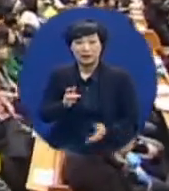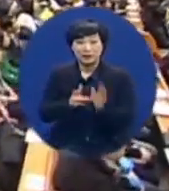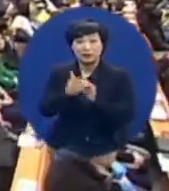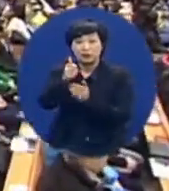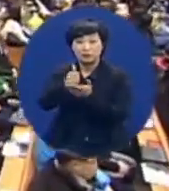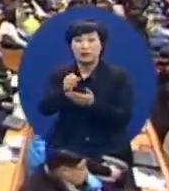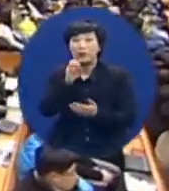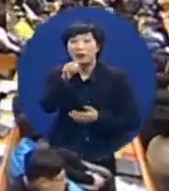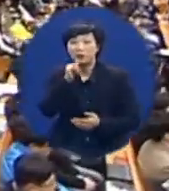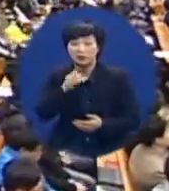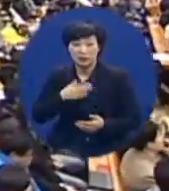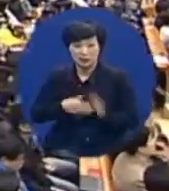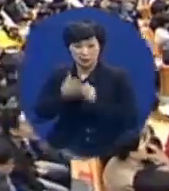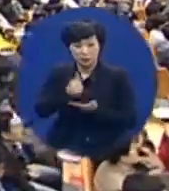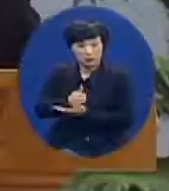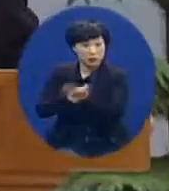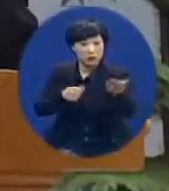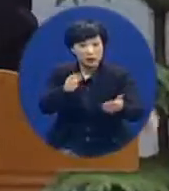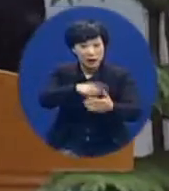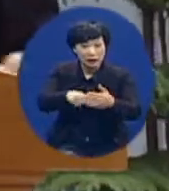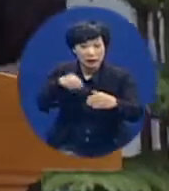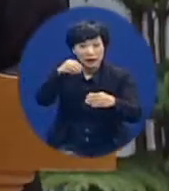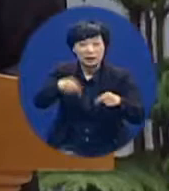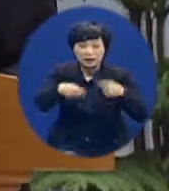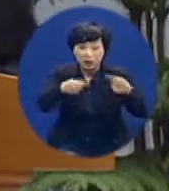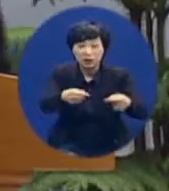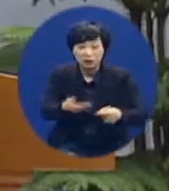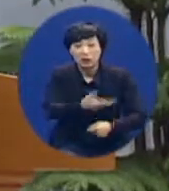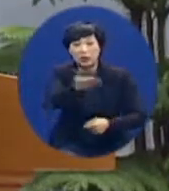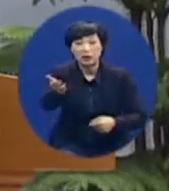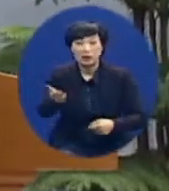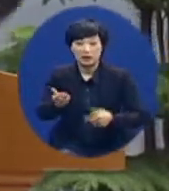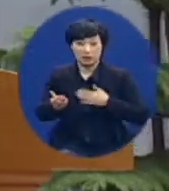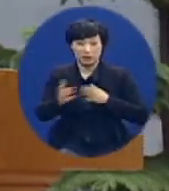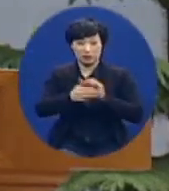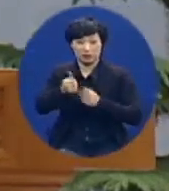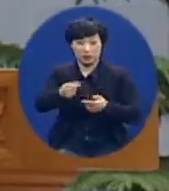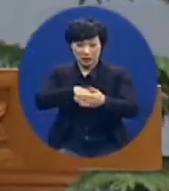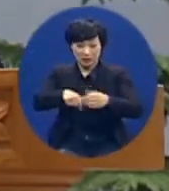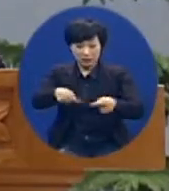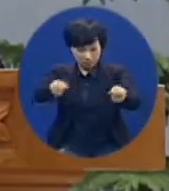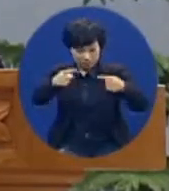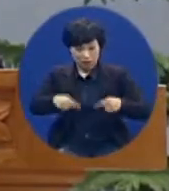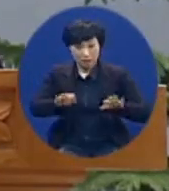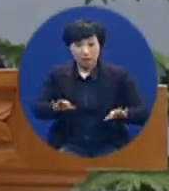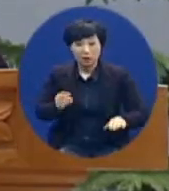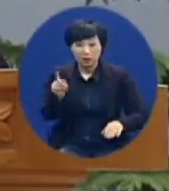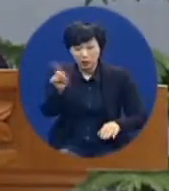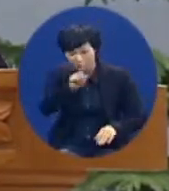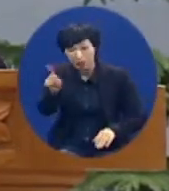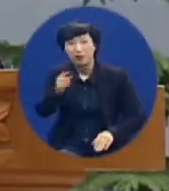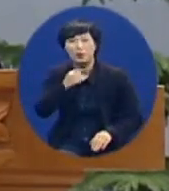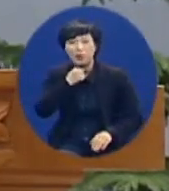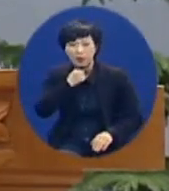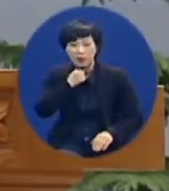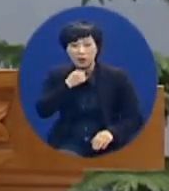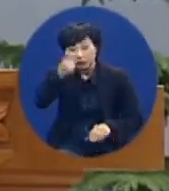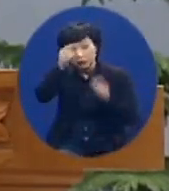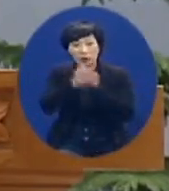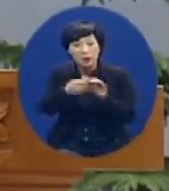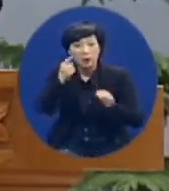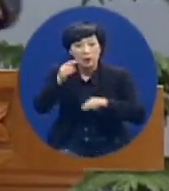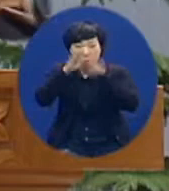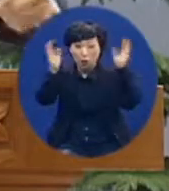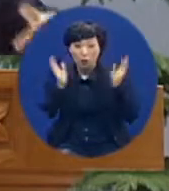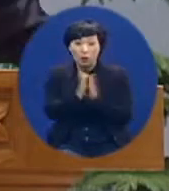my Father, you are in me, and I am in you. You may ask me for anything in my name,